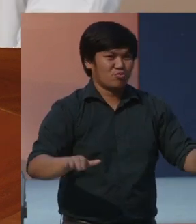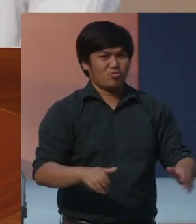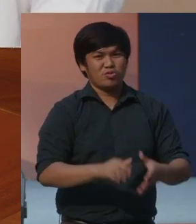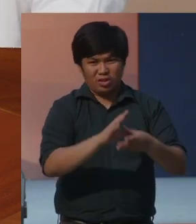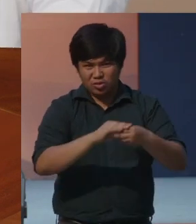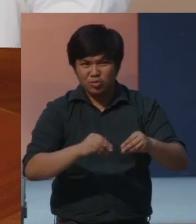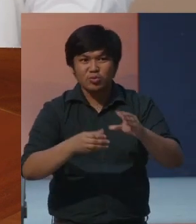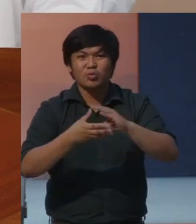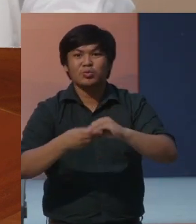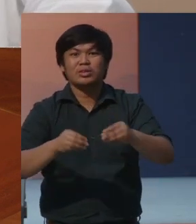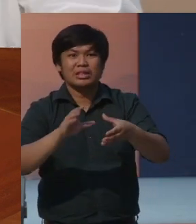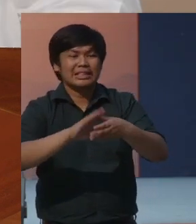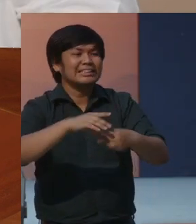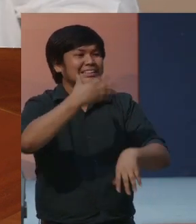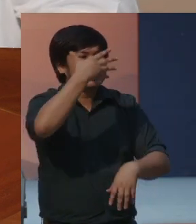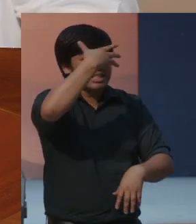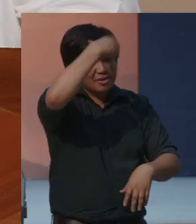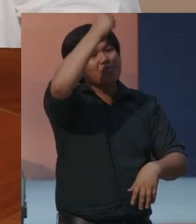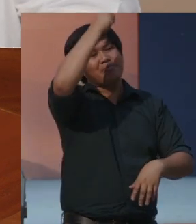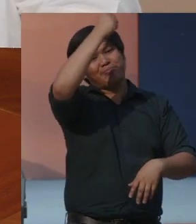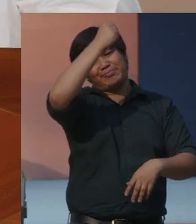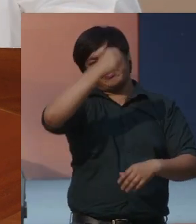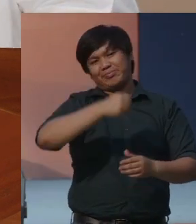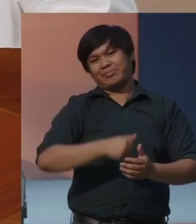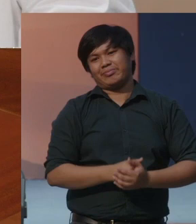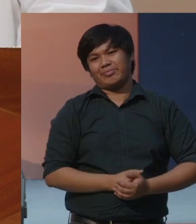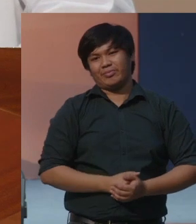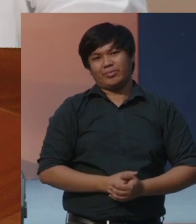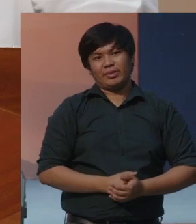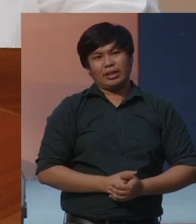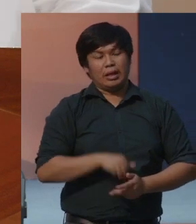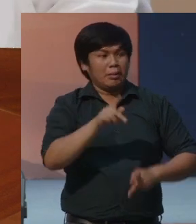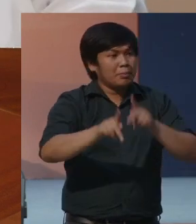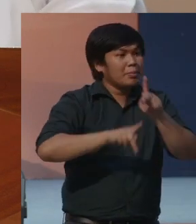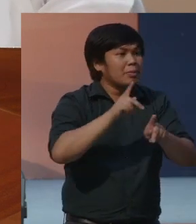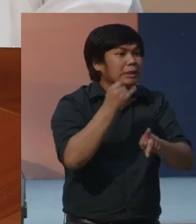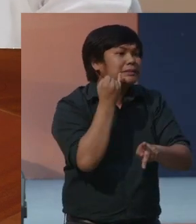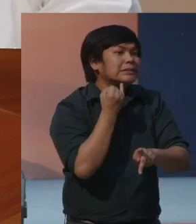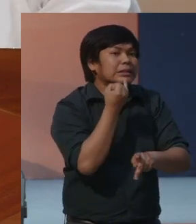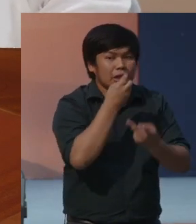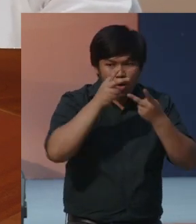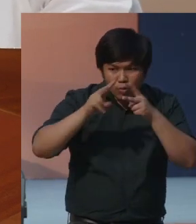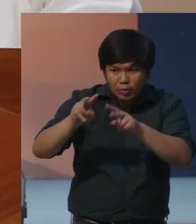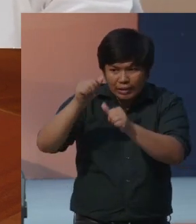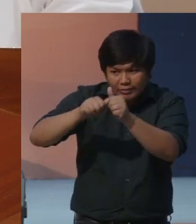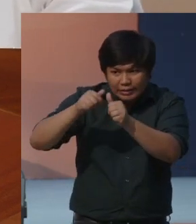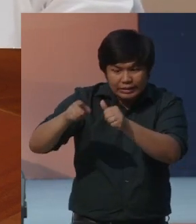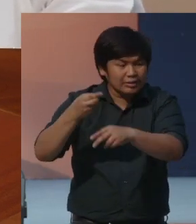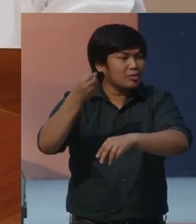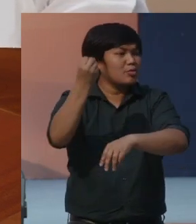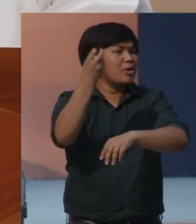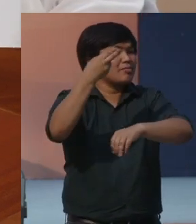these stones shall be to the people of Israel a memorial forever.